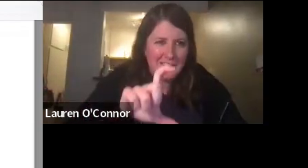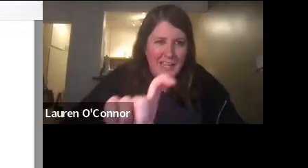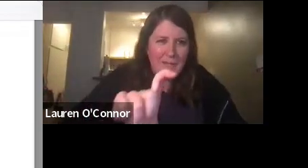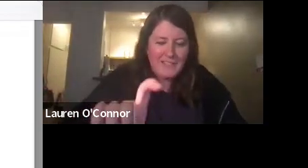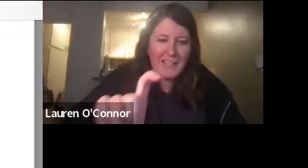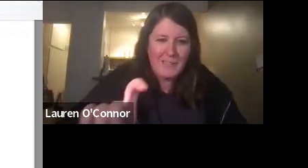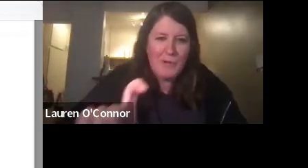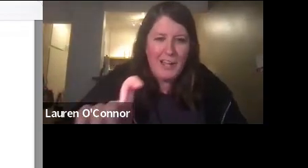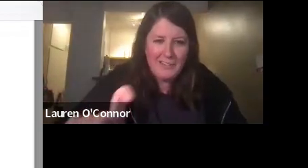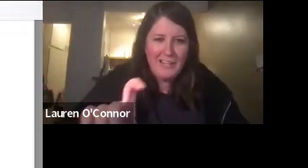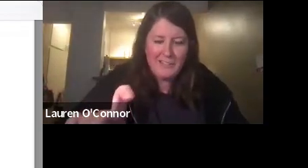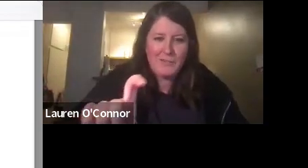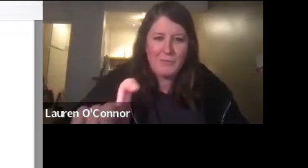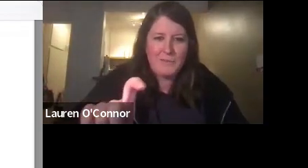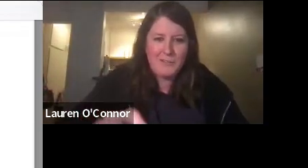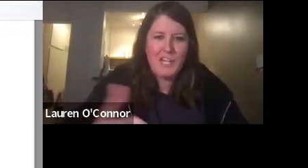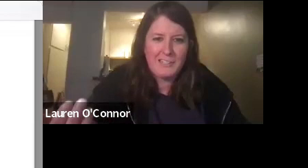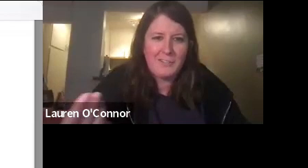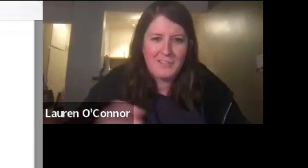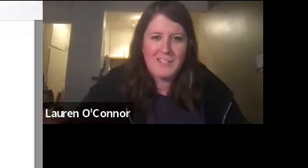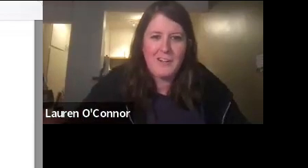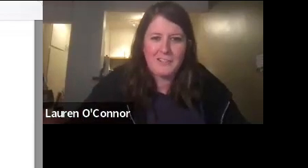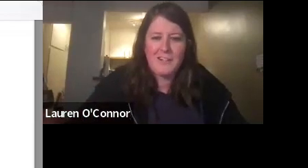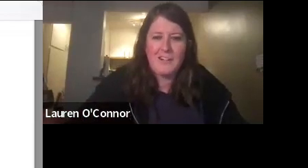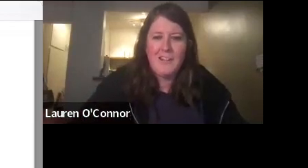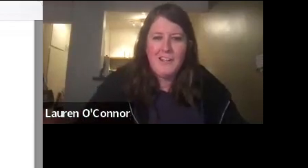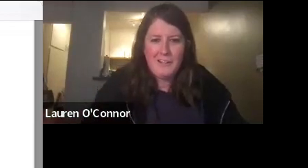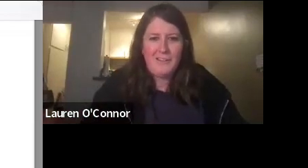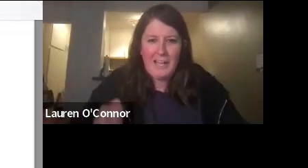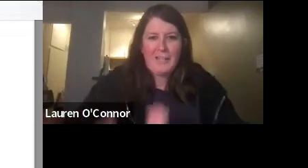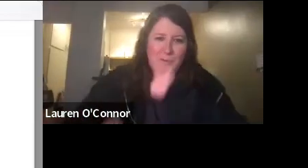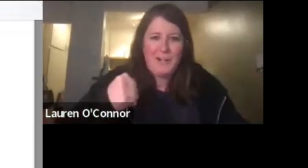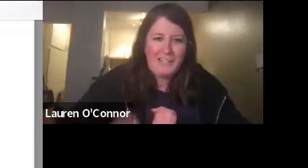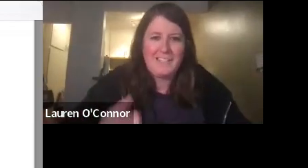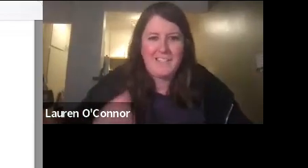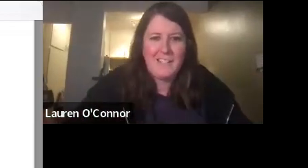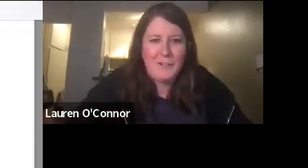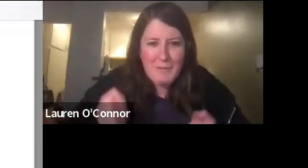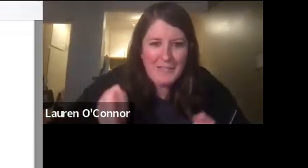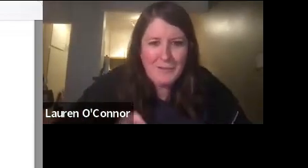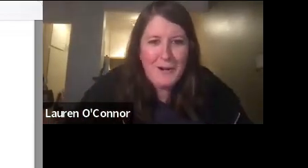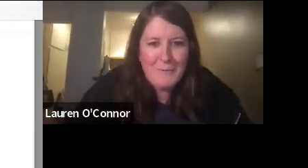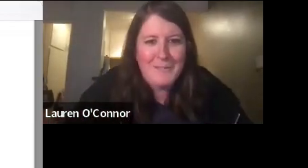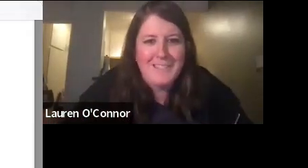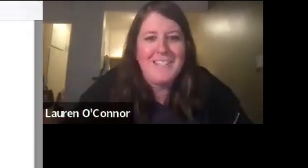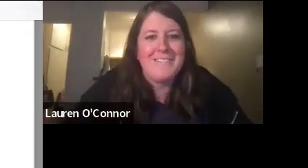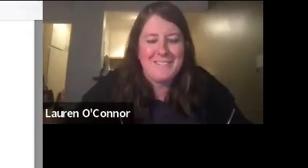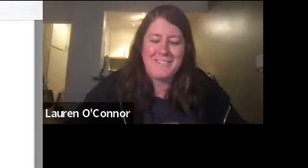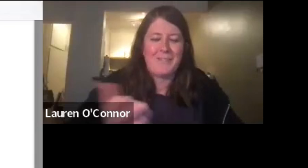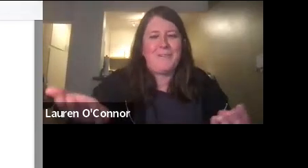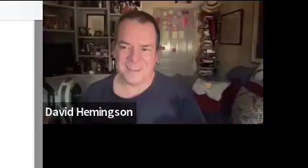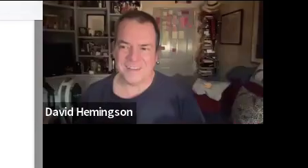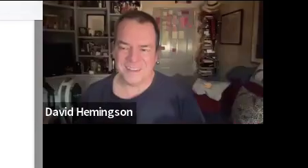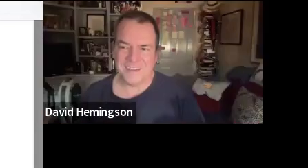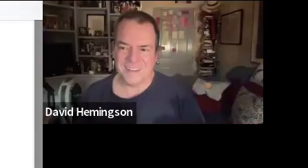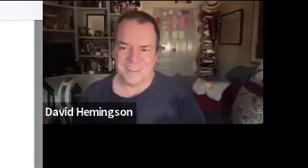literally in the same exact spot in that script, Jack Nicholson's character, the guy comes running and is like, the master at arms wants to see you. And I